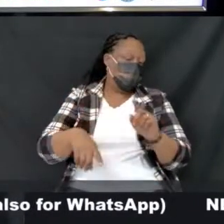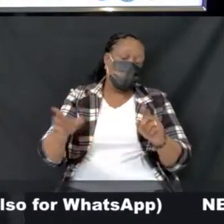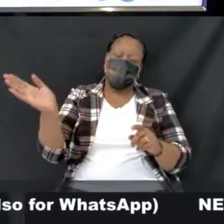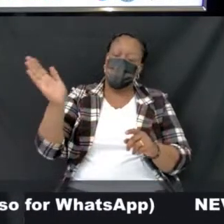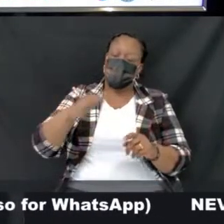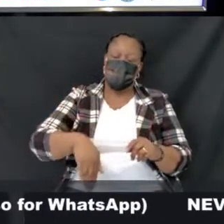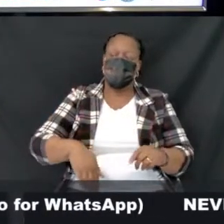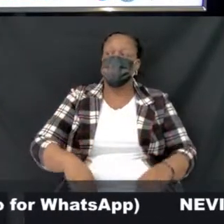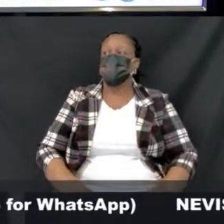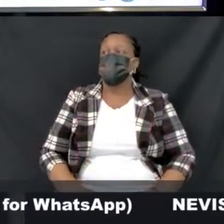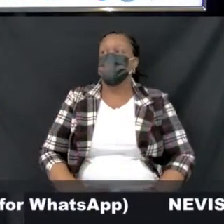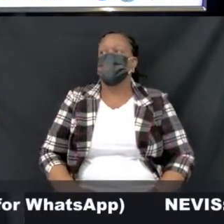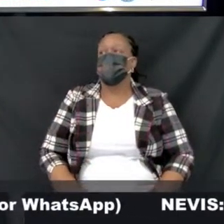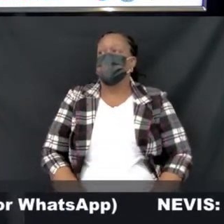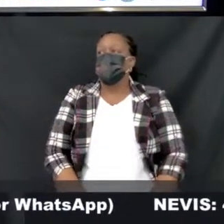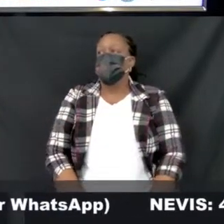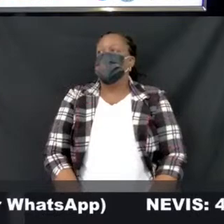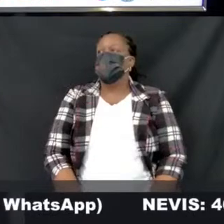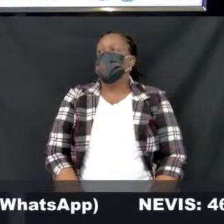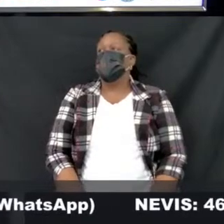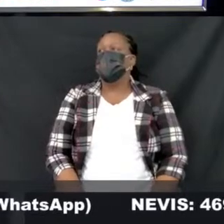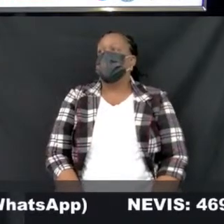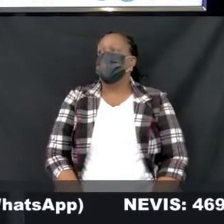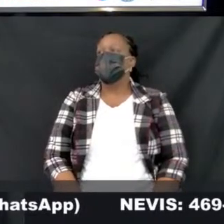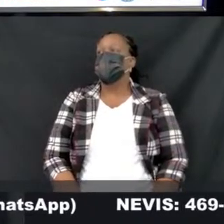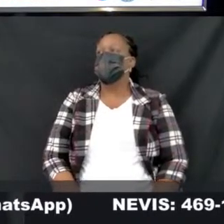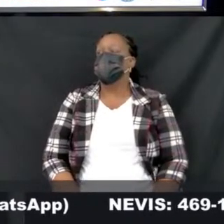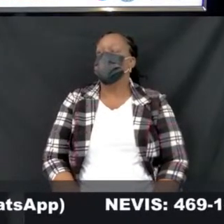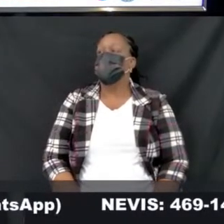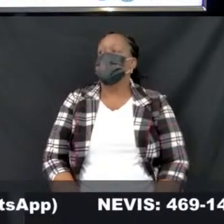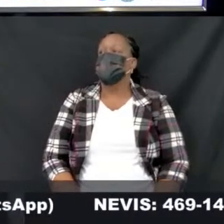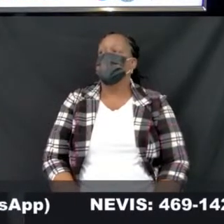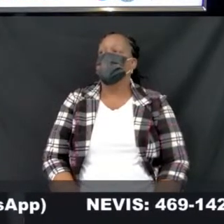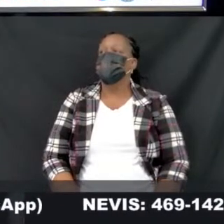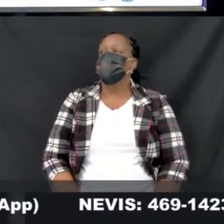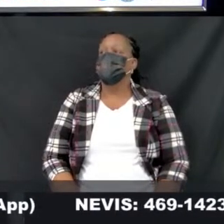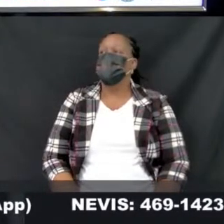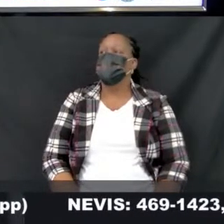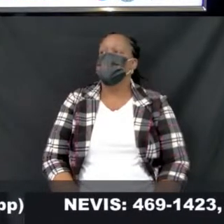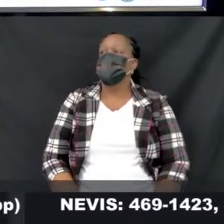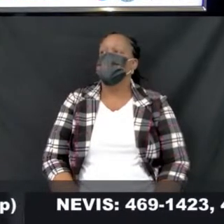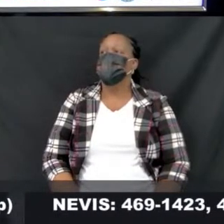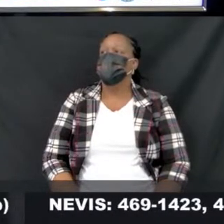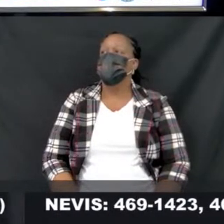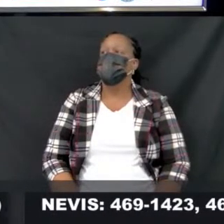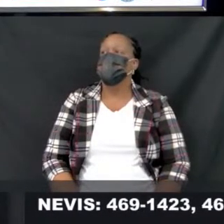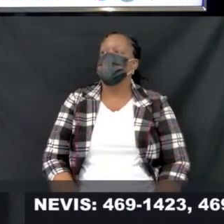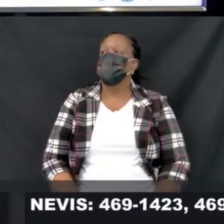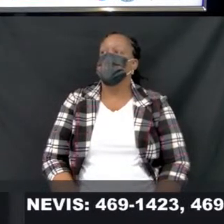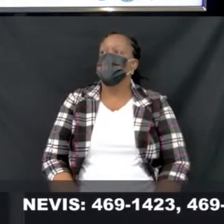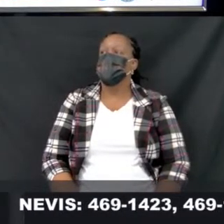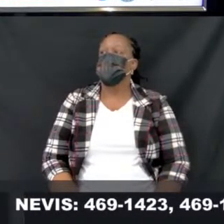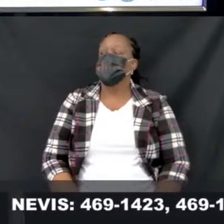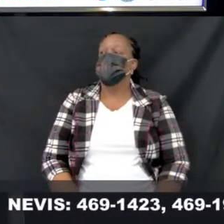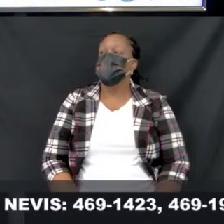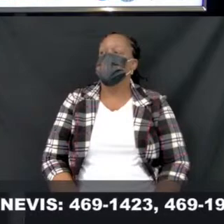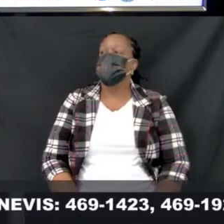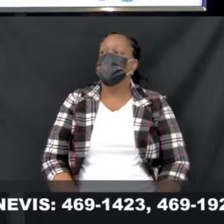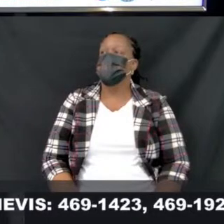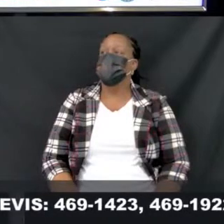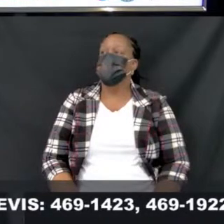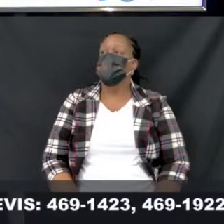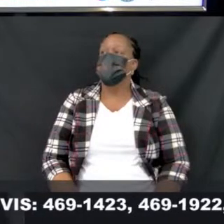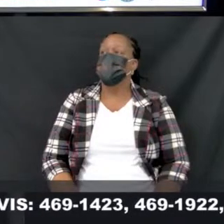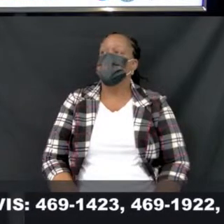as adopted by our Federal Cabinet of Ministers, has a threshold of a 1% positivity rate on the